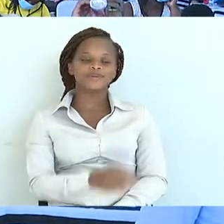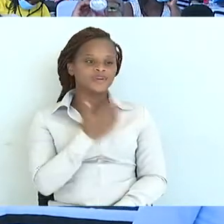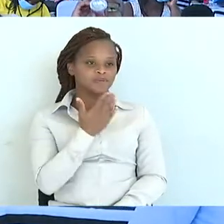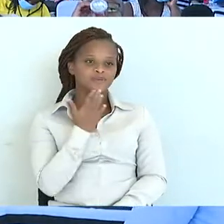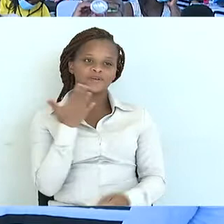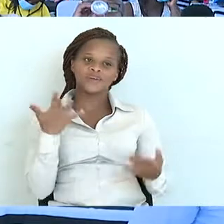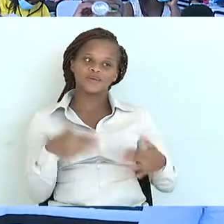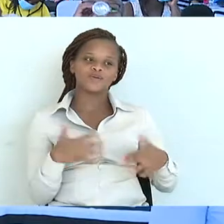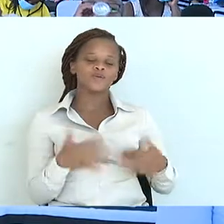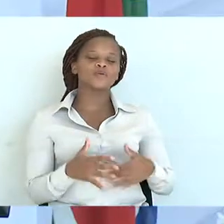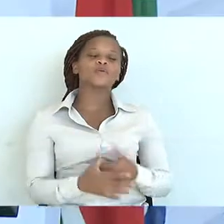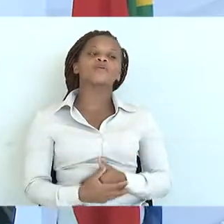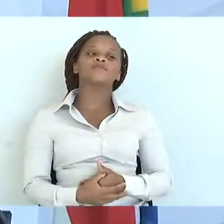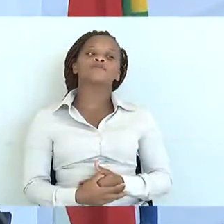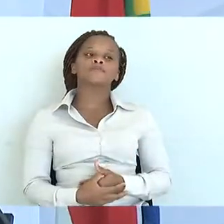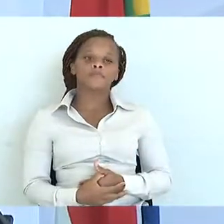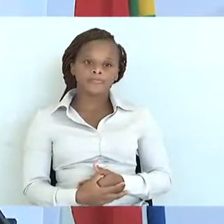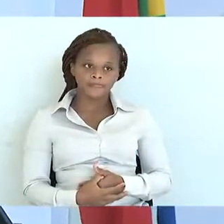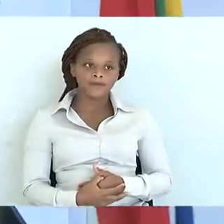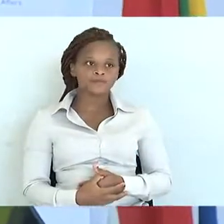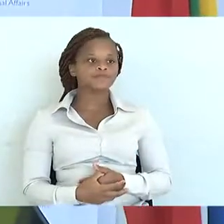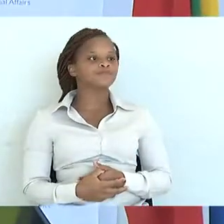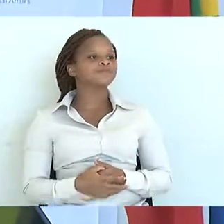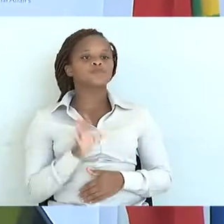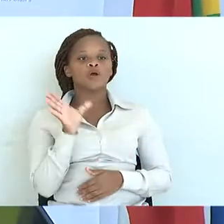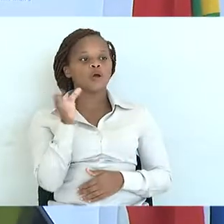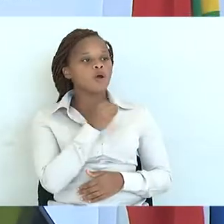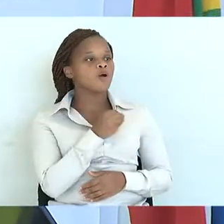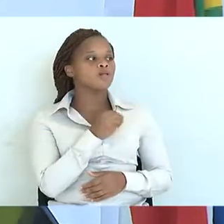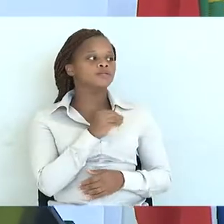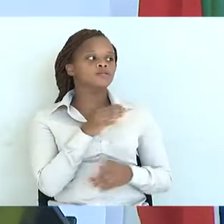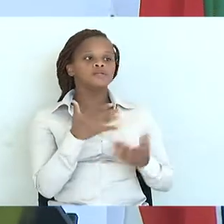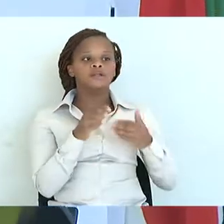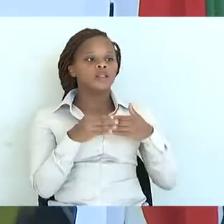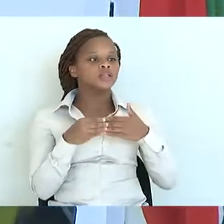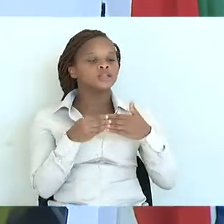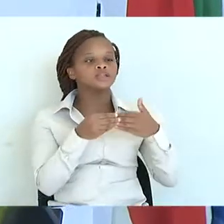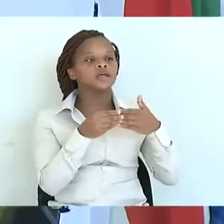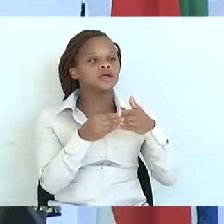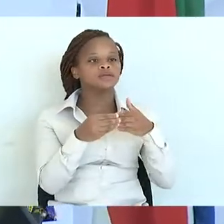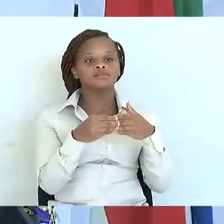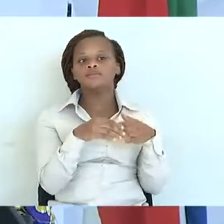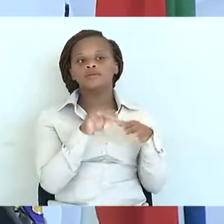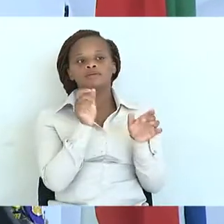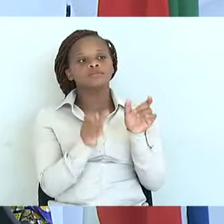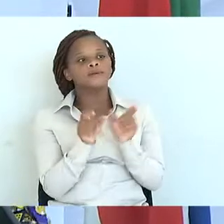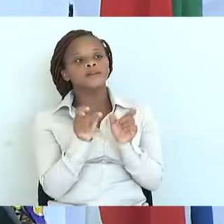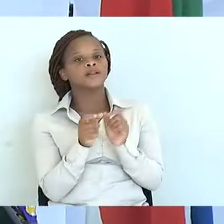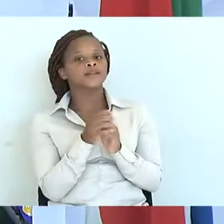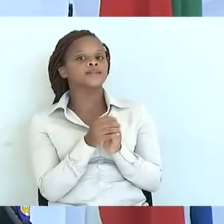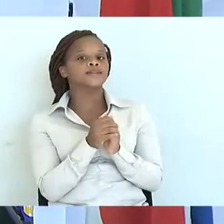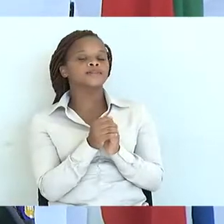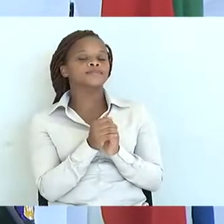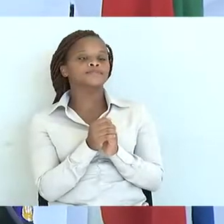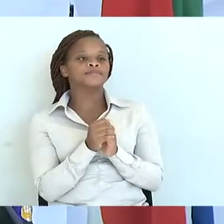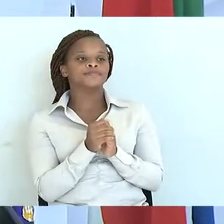Siyabonga kakhulu bonke abahlonishwa leadership for